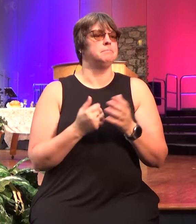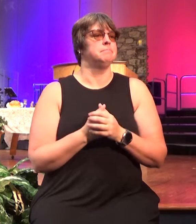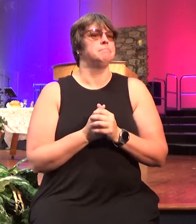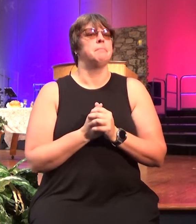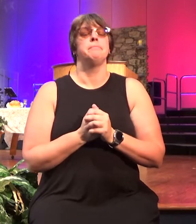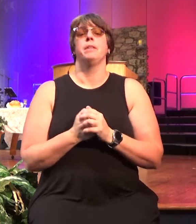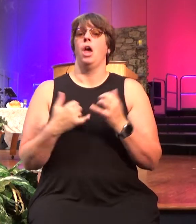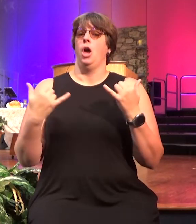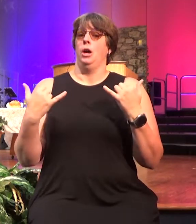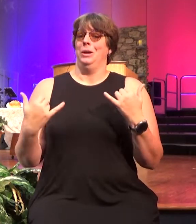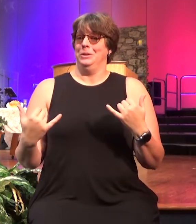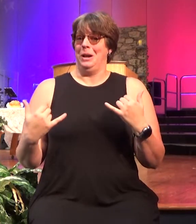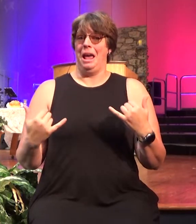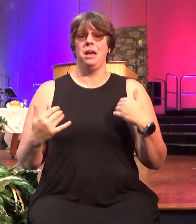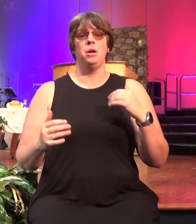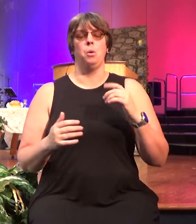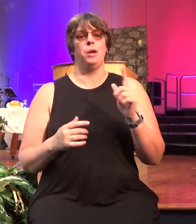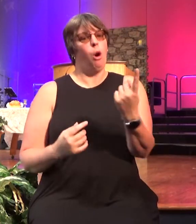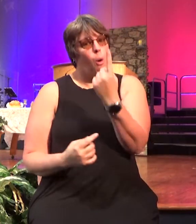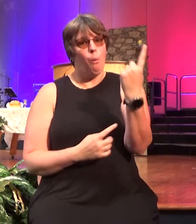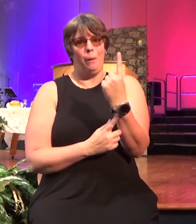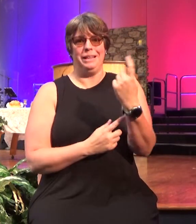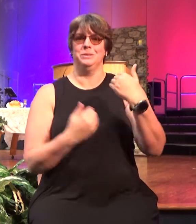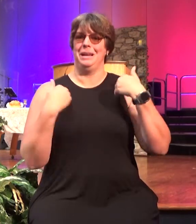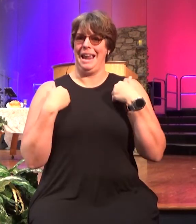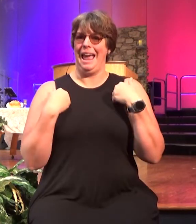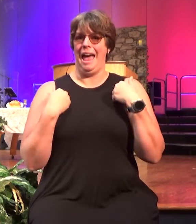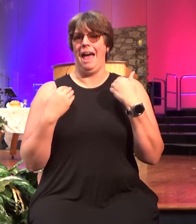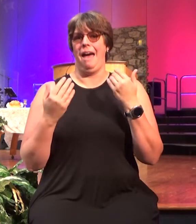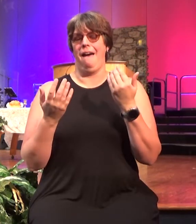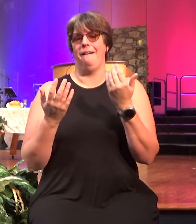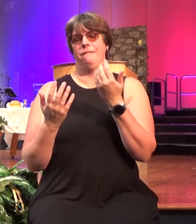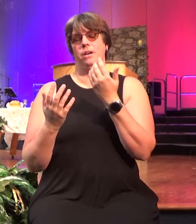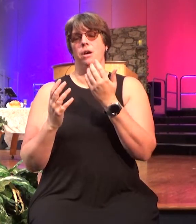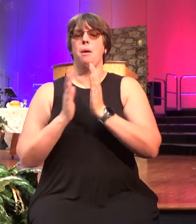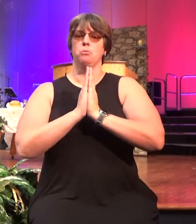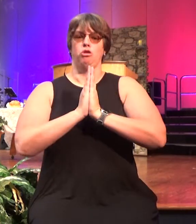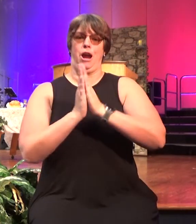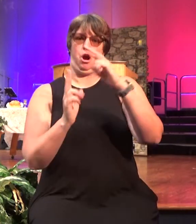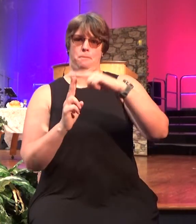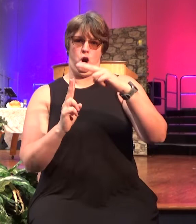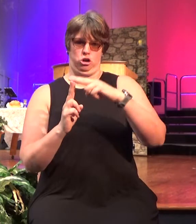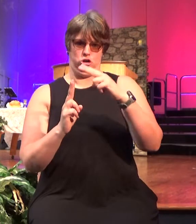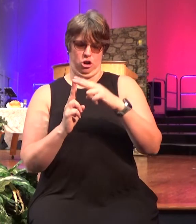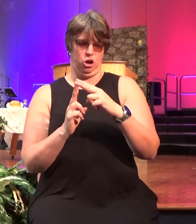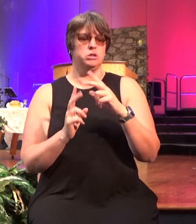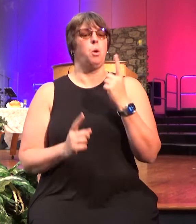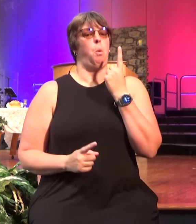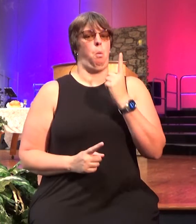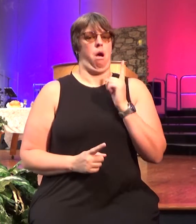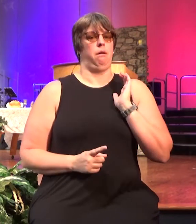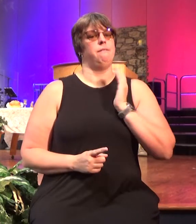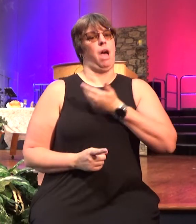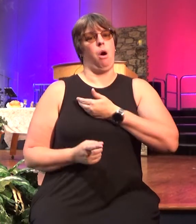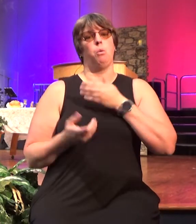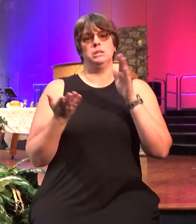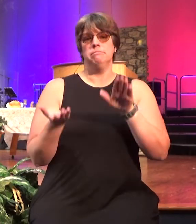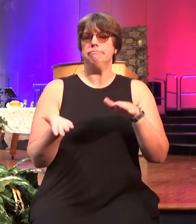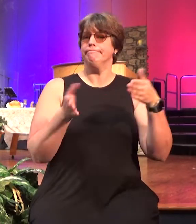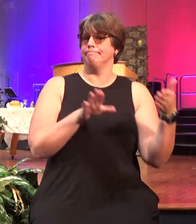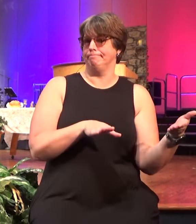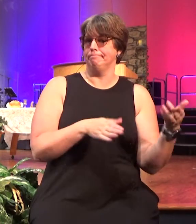us. And we did have the passing of one of our practitioner prayer partners this past week into the next realm of life, and that is